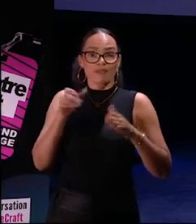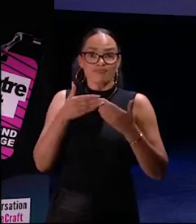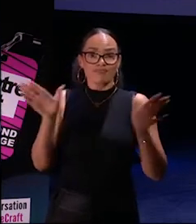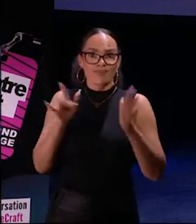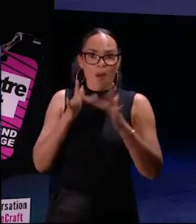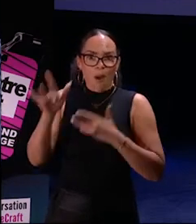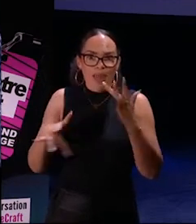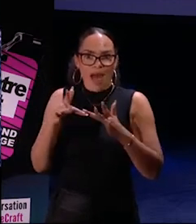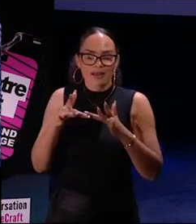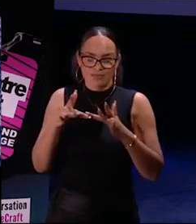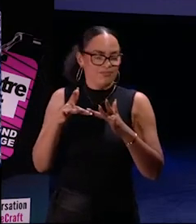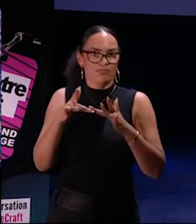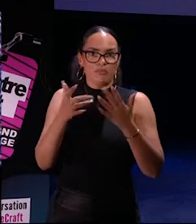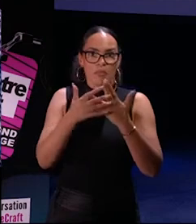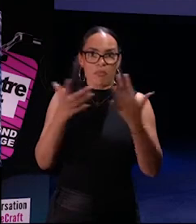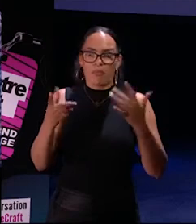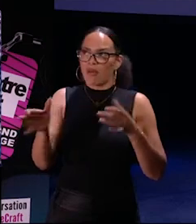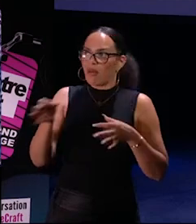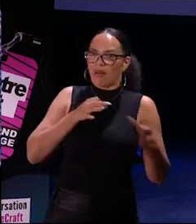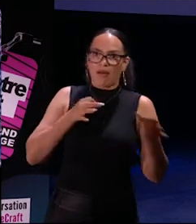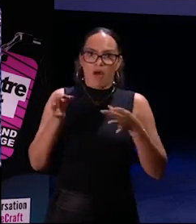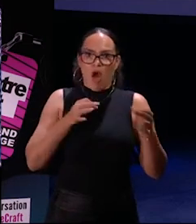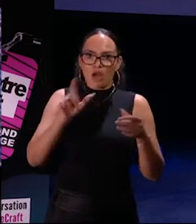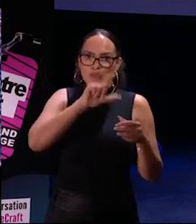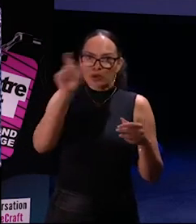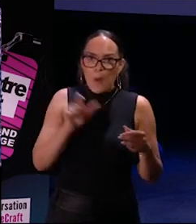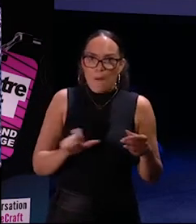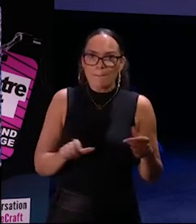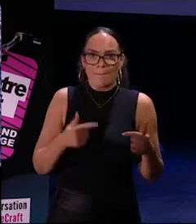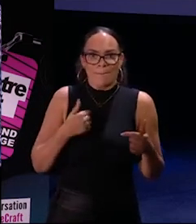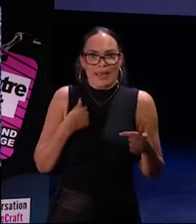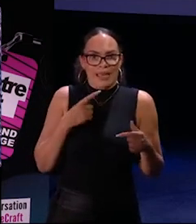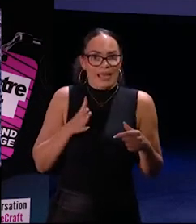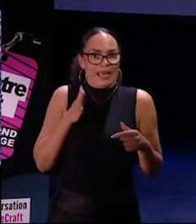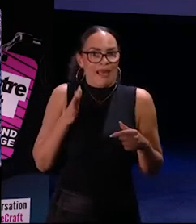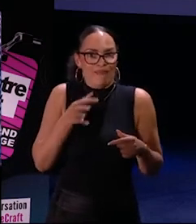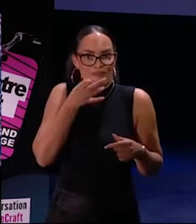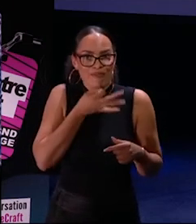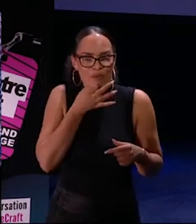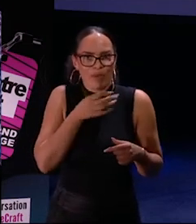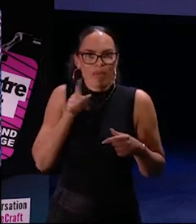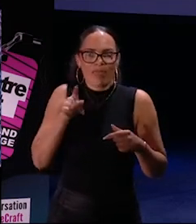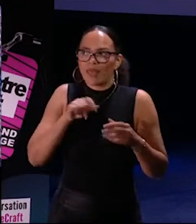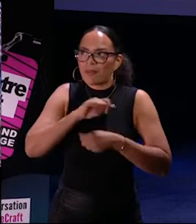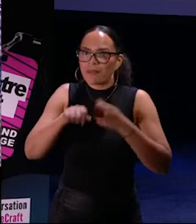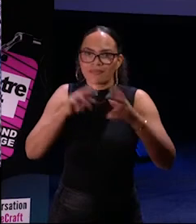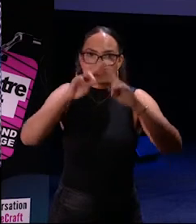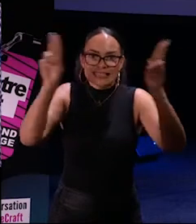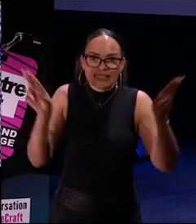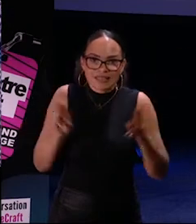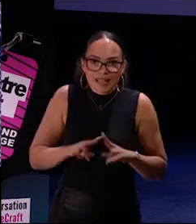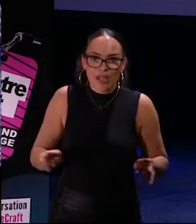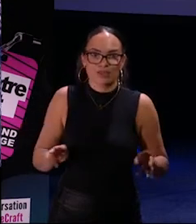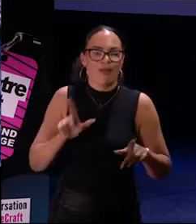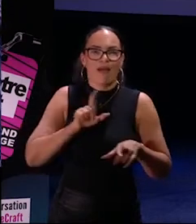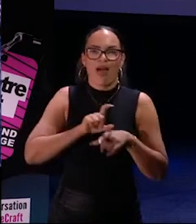was all these Zoom offers. So I took a couple of classes, which then became international classes, which was,